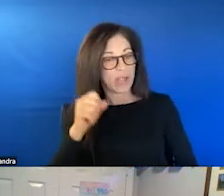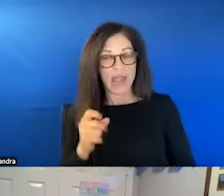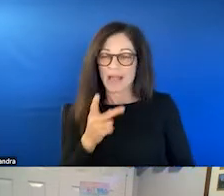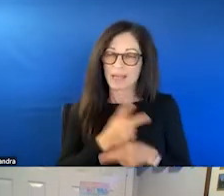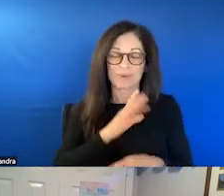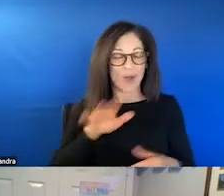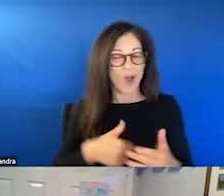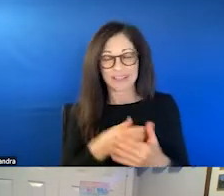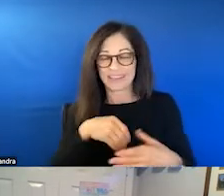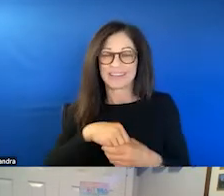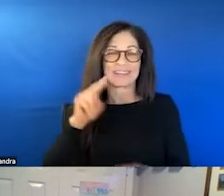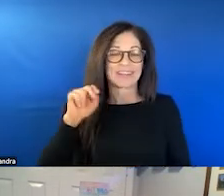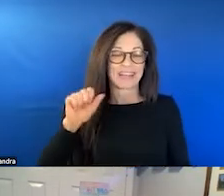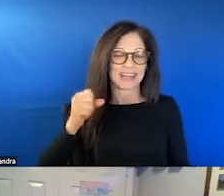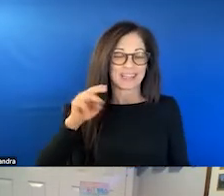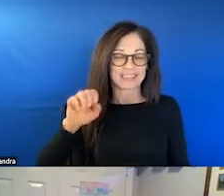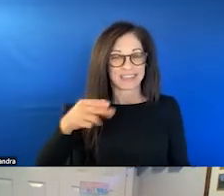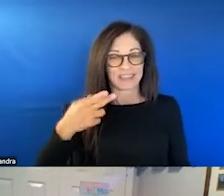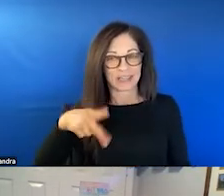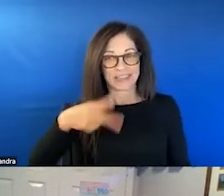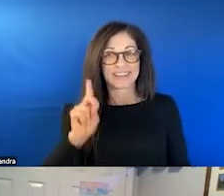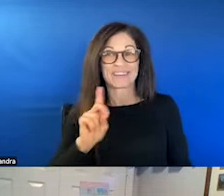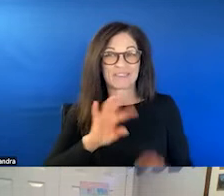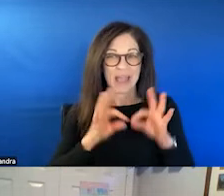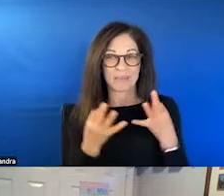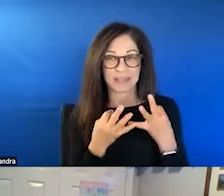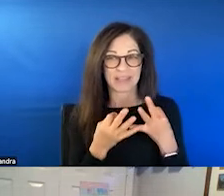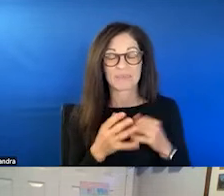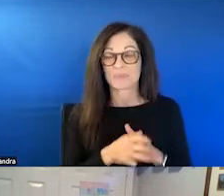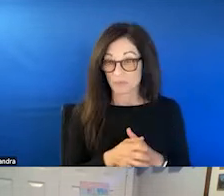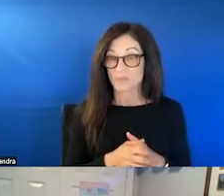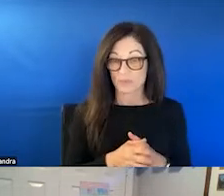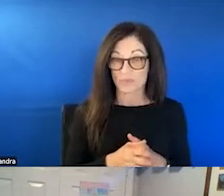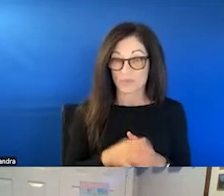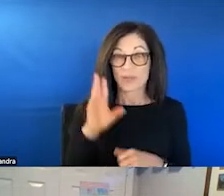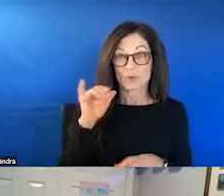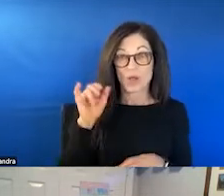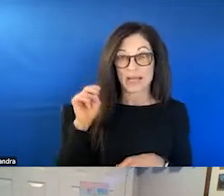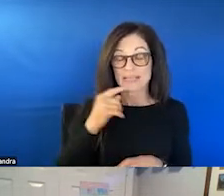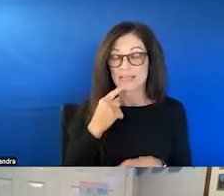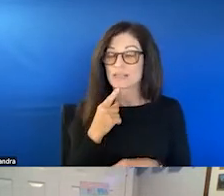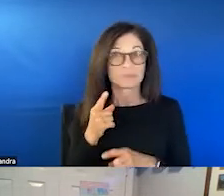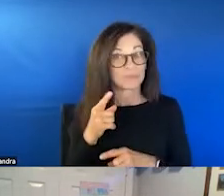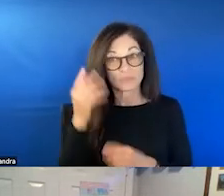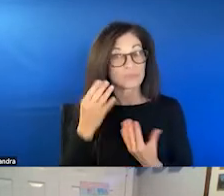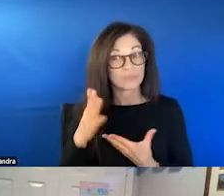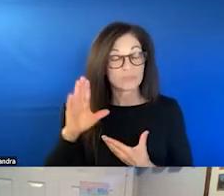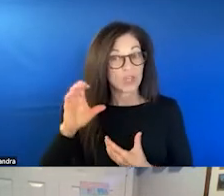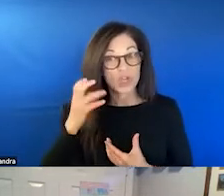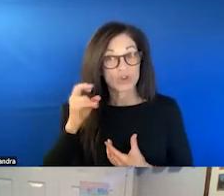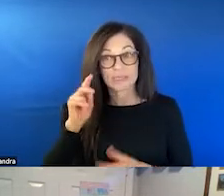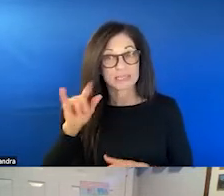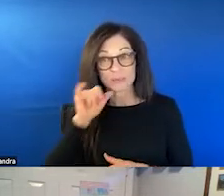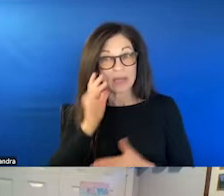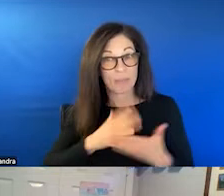family, being in the hot seat. For everyone else, Christy was not a part of the discussion on this. She does not